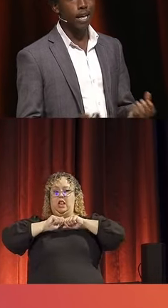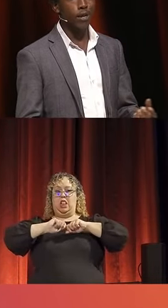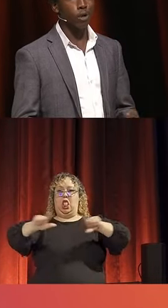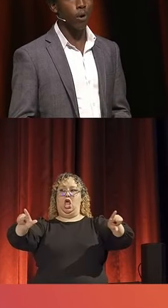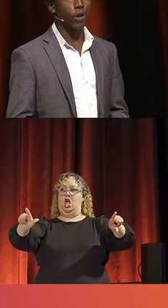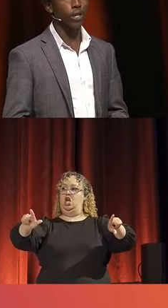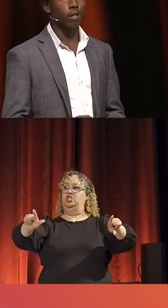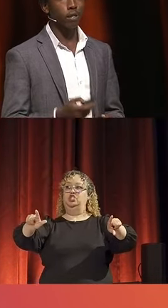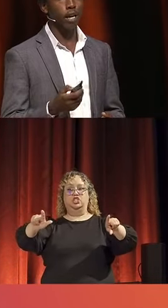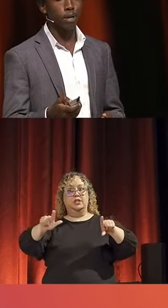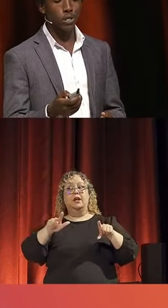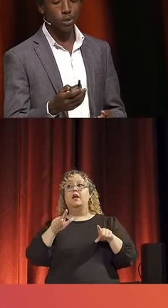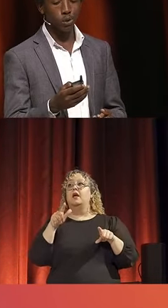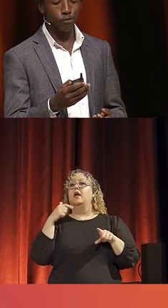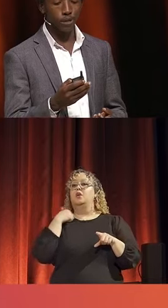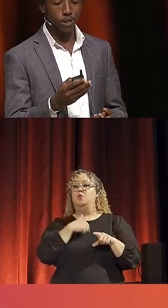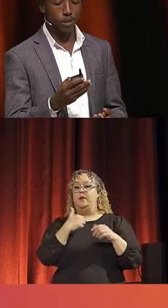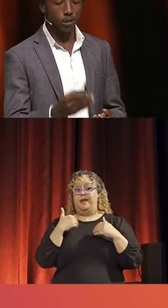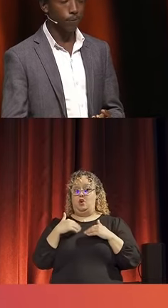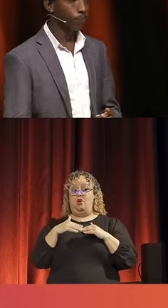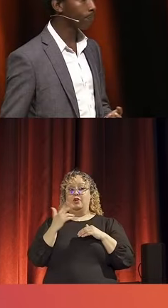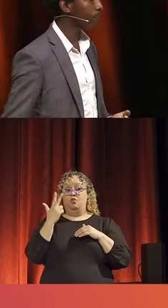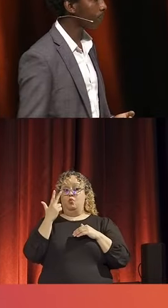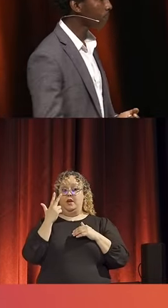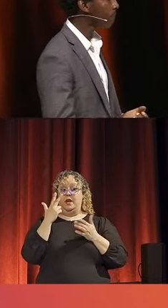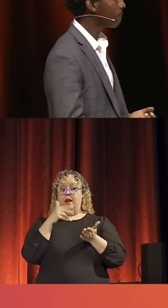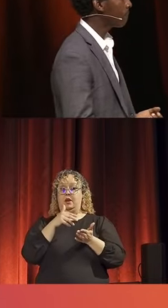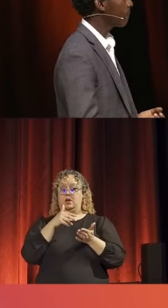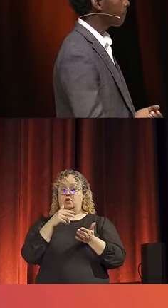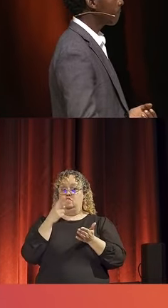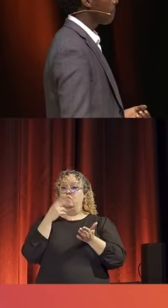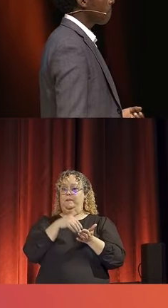with none requiring an emergency room visit.